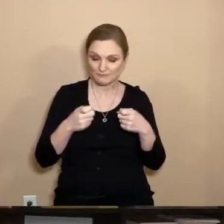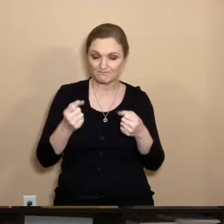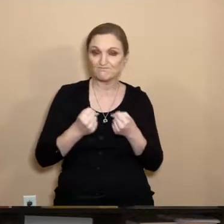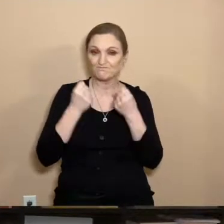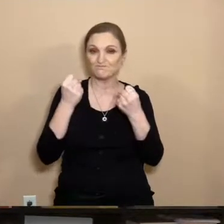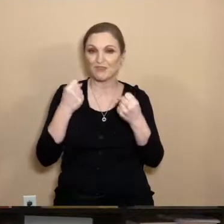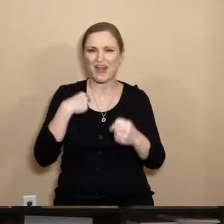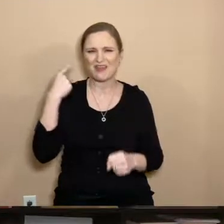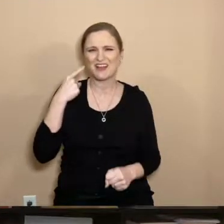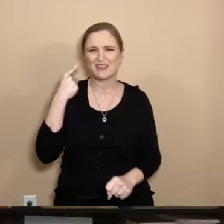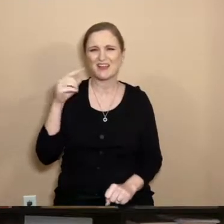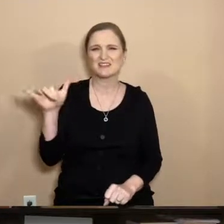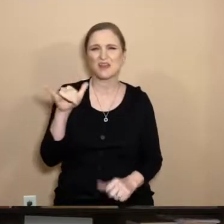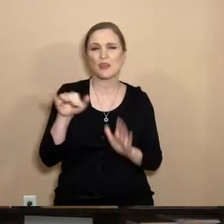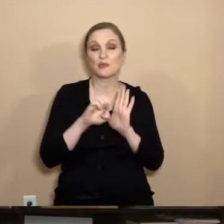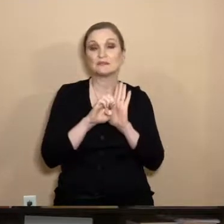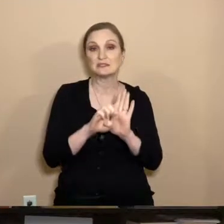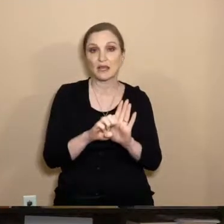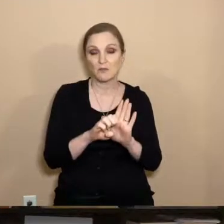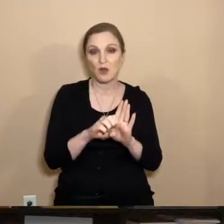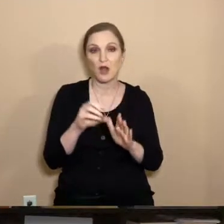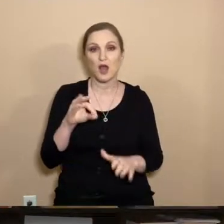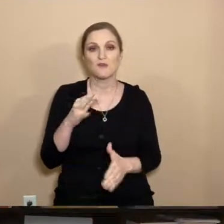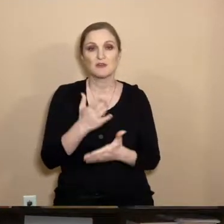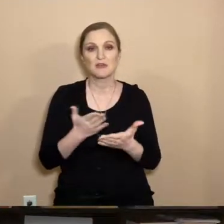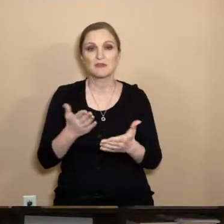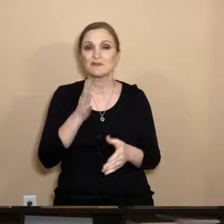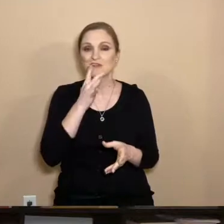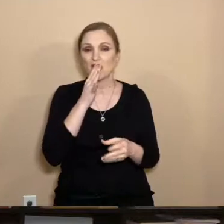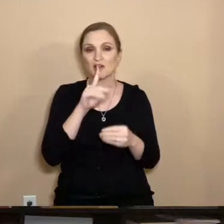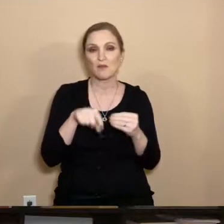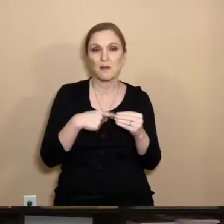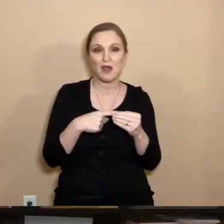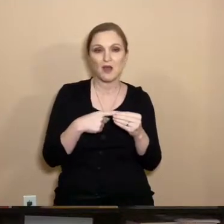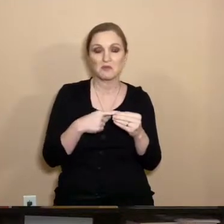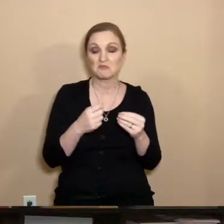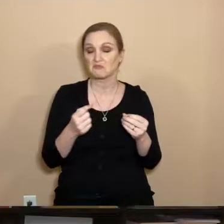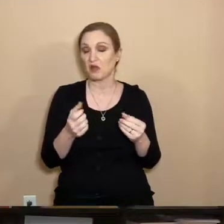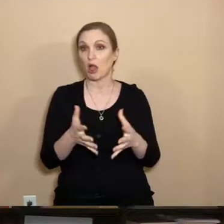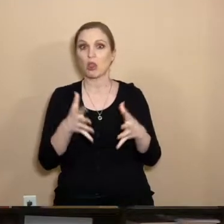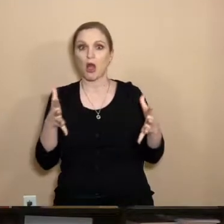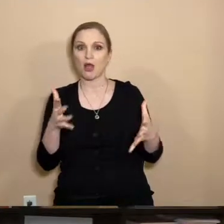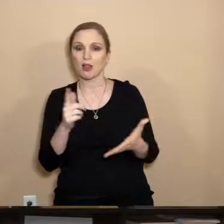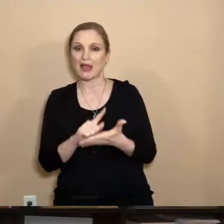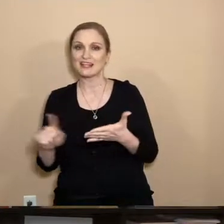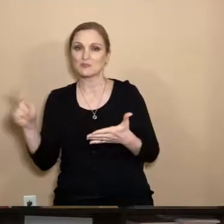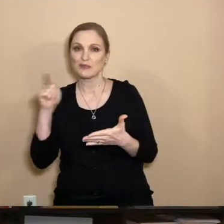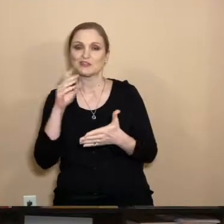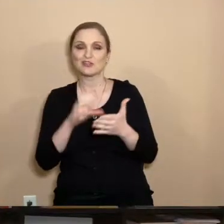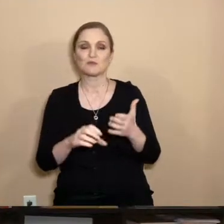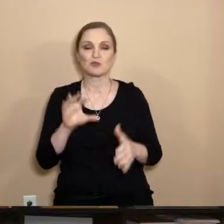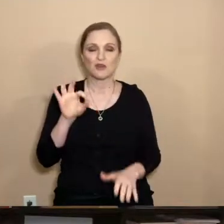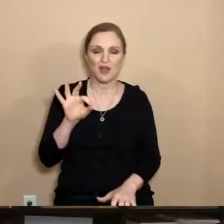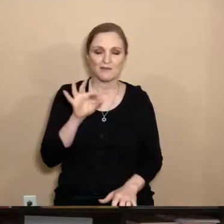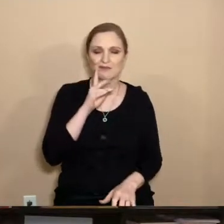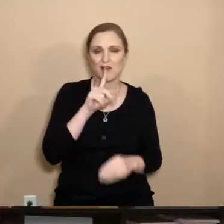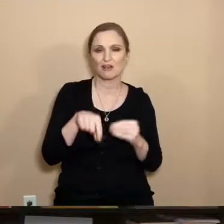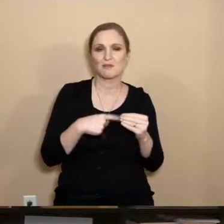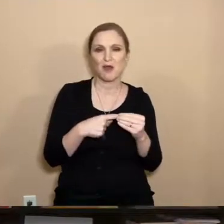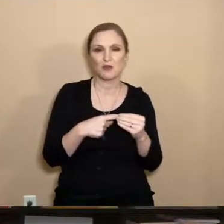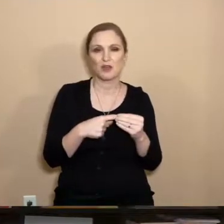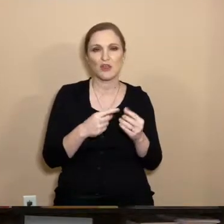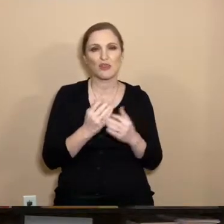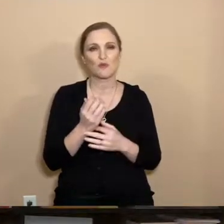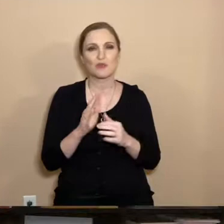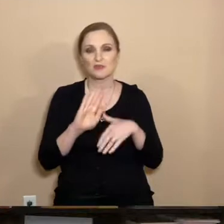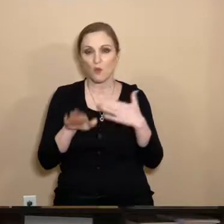is just another example of something that we've talked about. We talked about it a lot last week in chapter 9, and we've talked about it a lot through